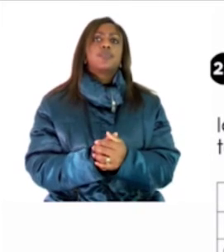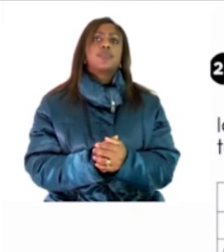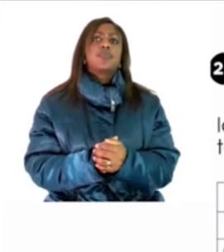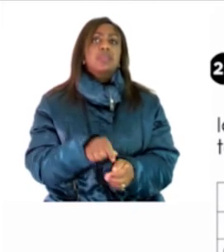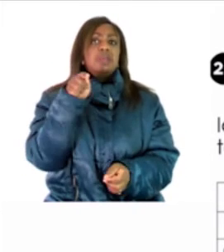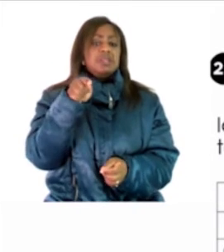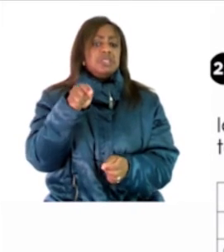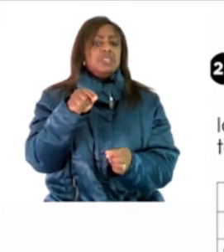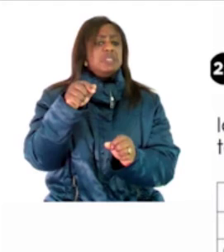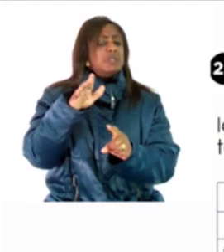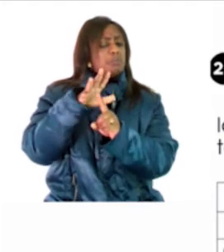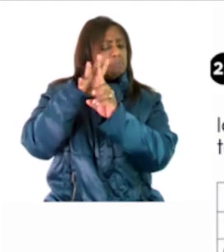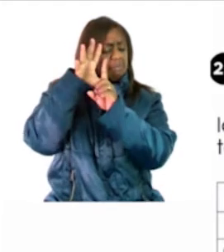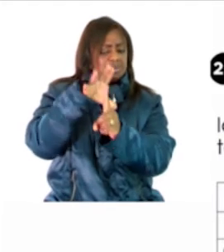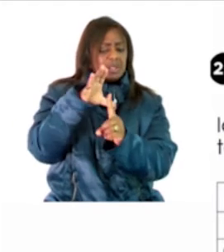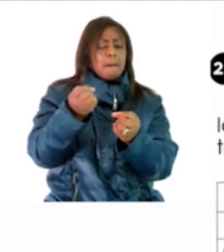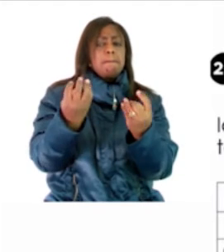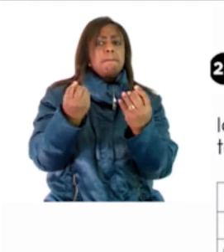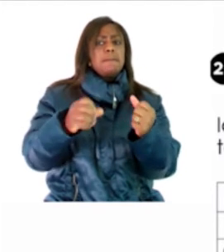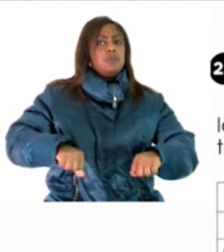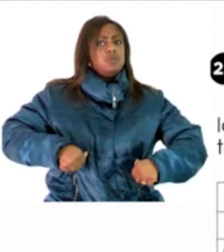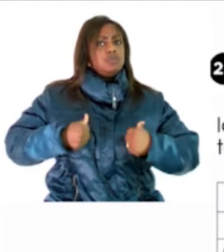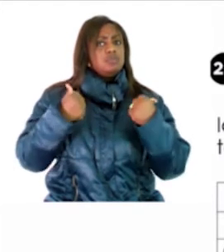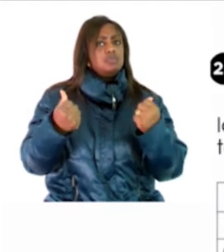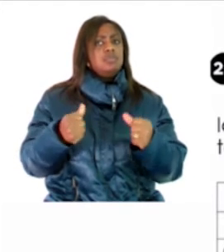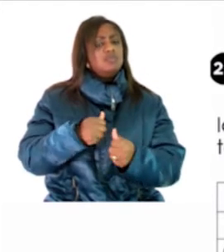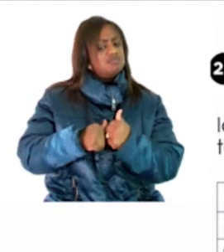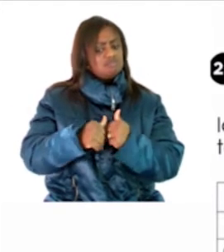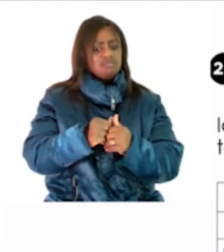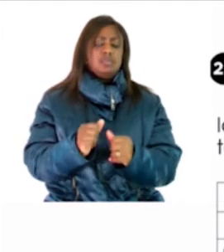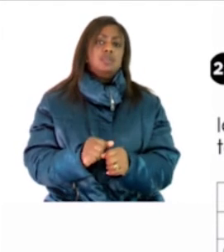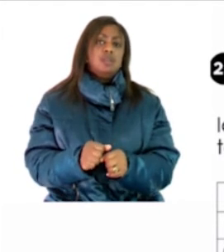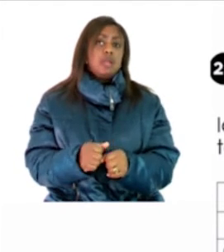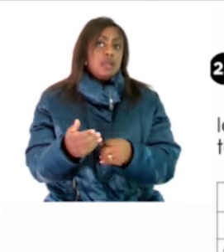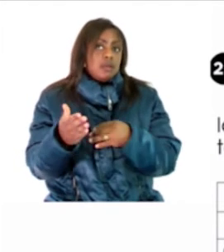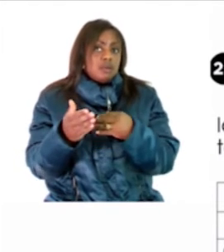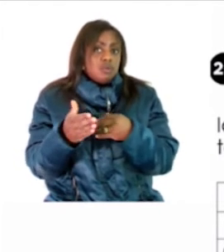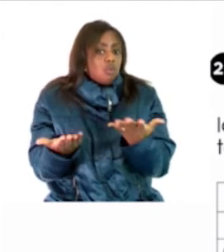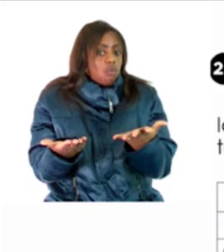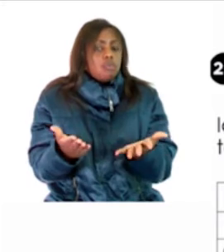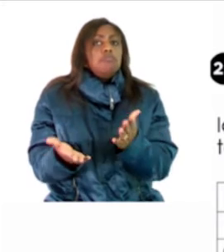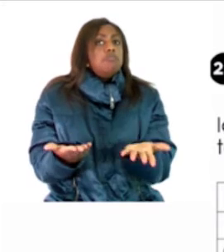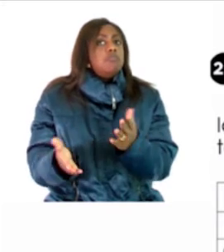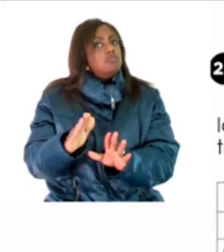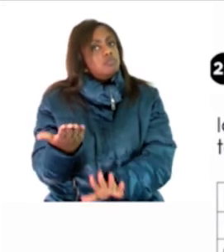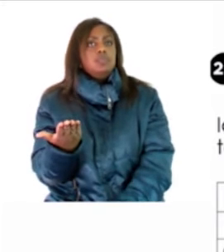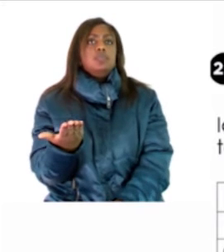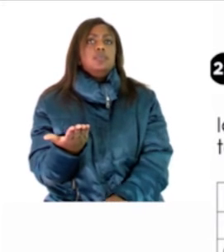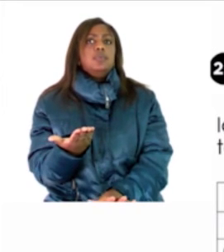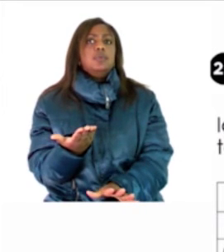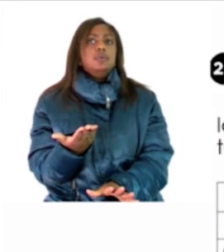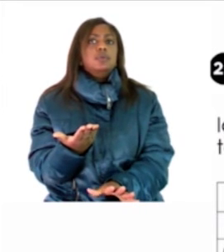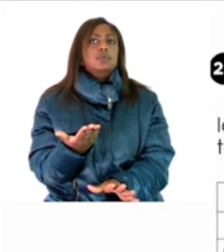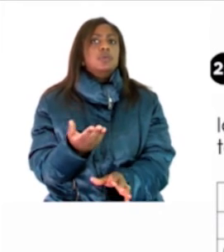Drugs can cause serious health problems, in some cases even leading to death. Okay? If you overdose pills,